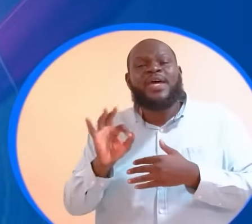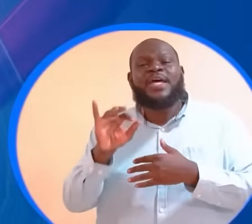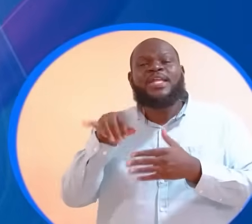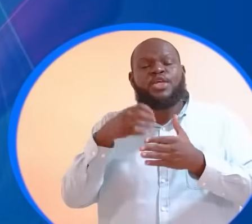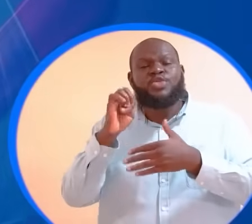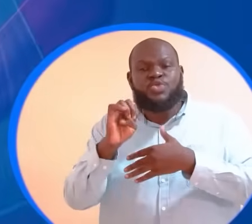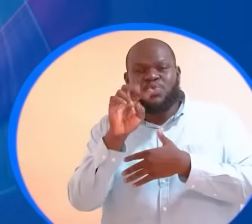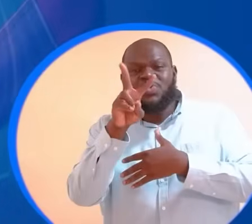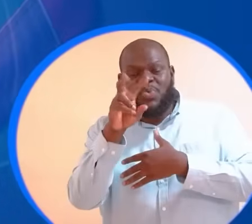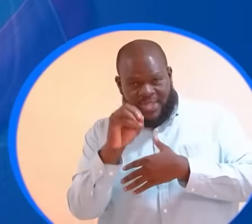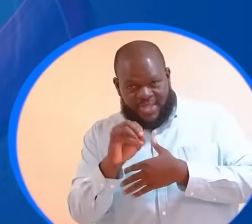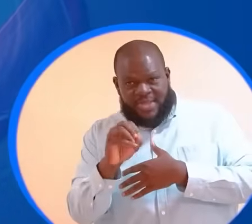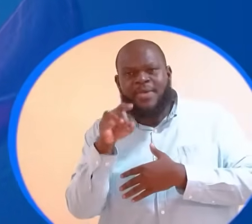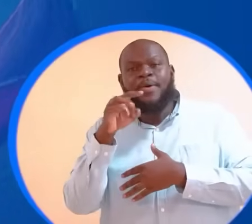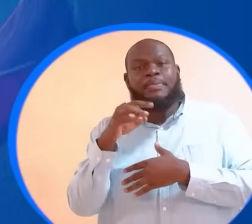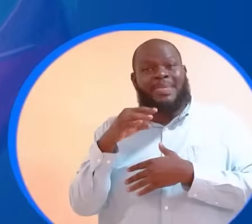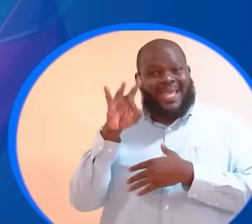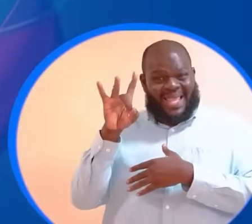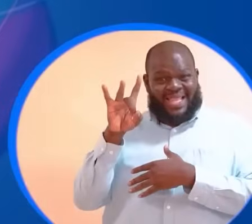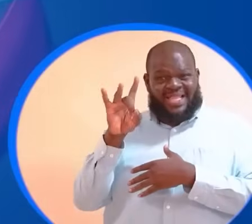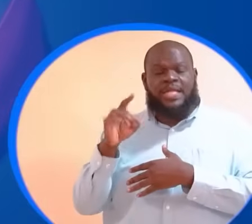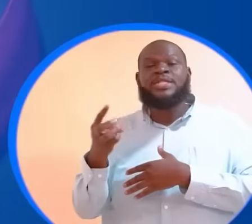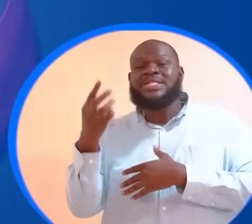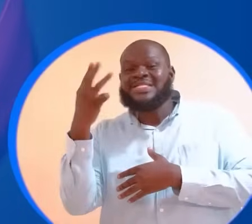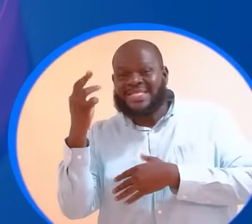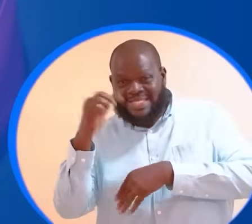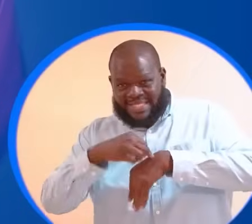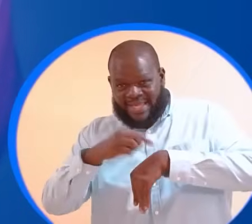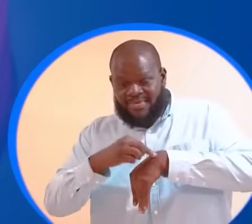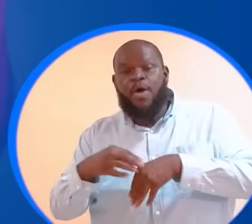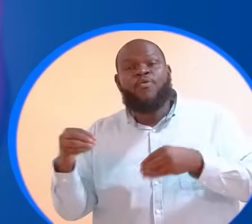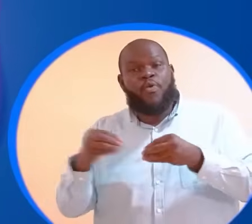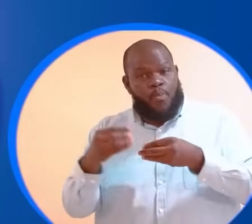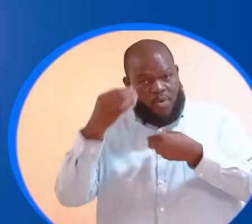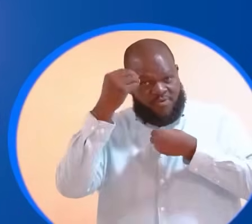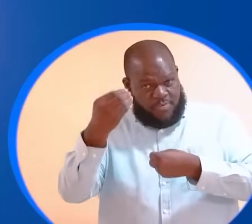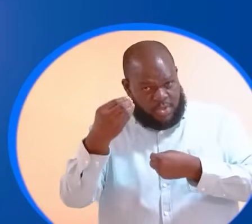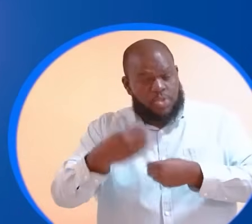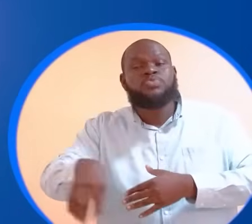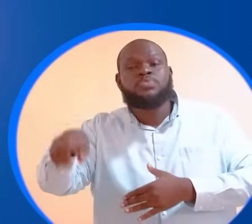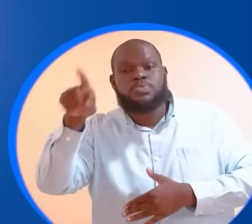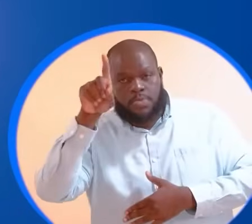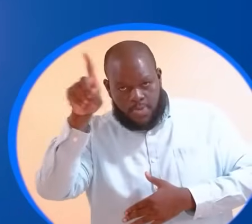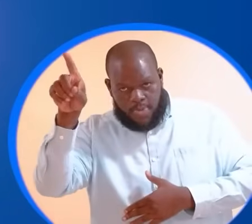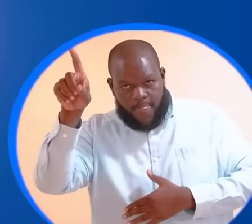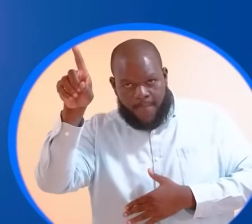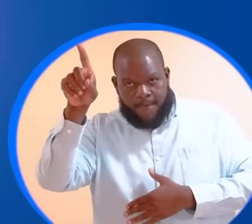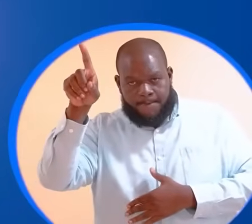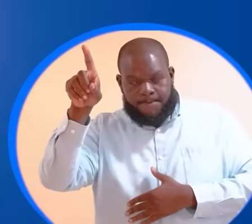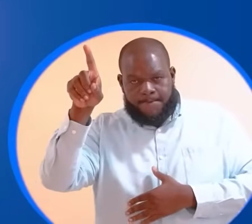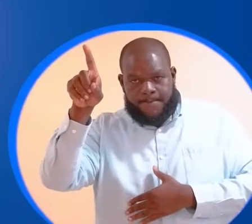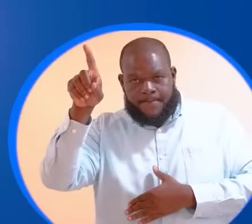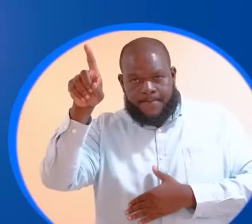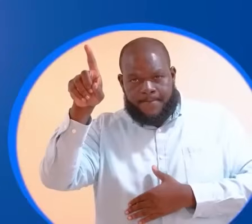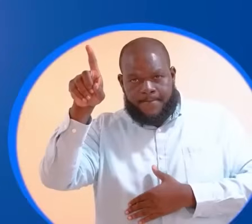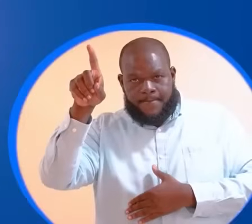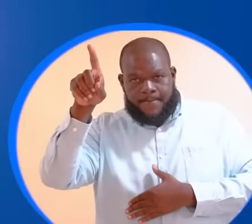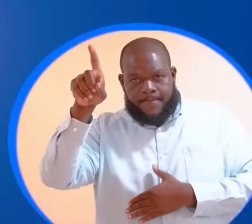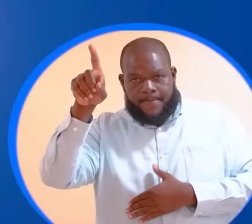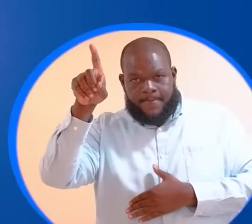2025 from 8 to 18 hours. For more information, contact the GECOM on 225-0277-9 or